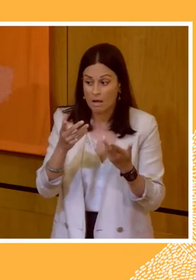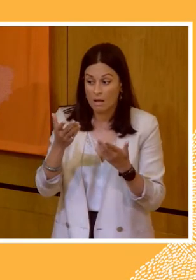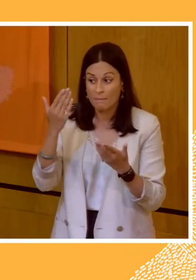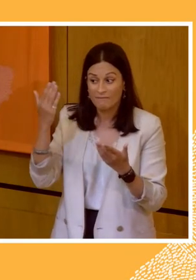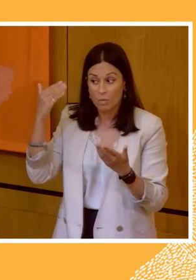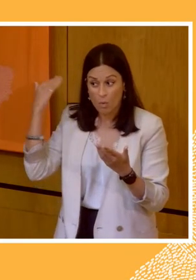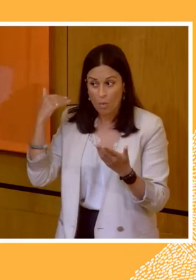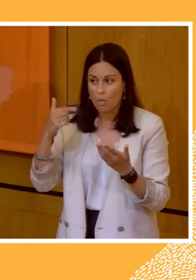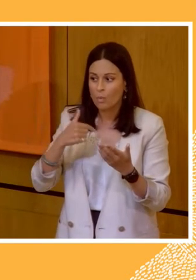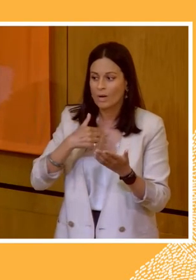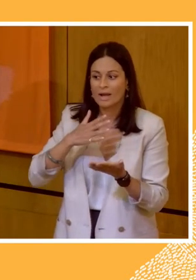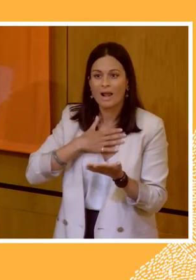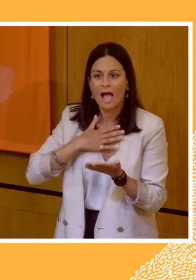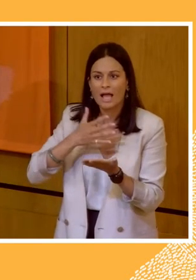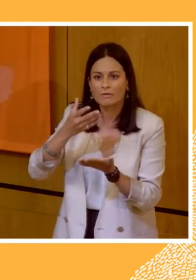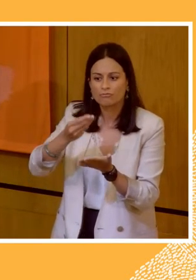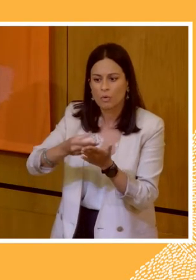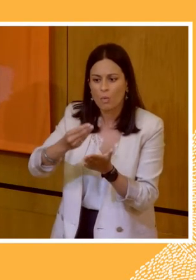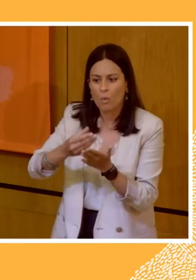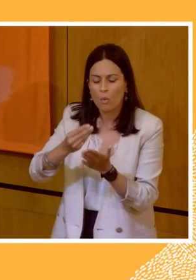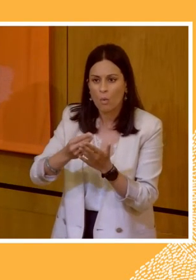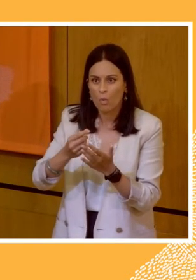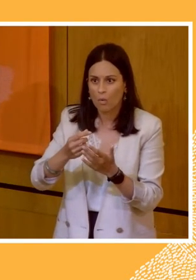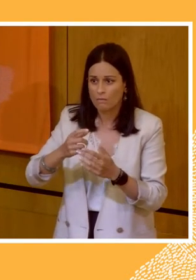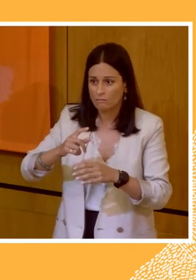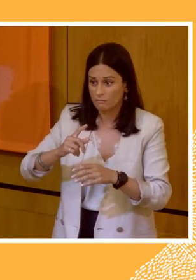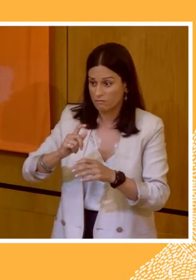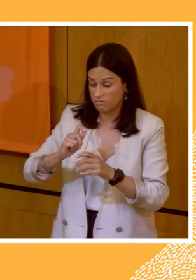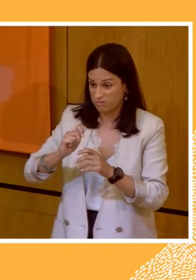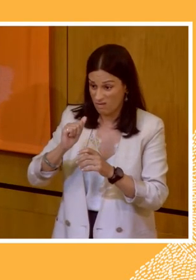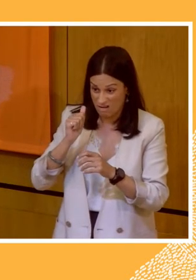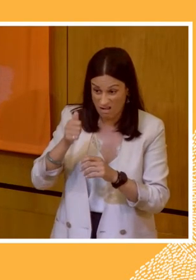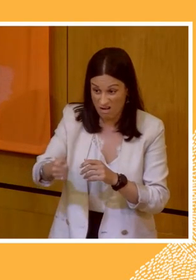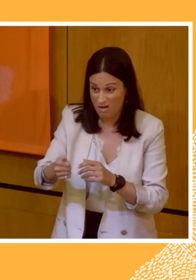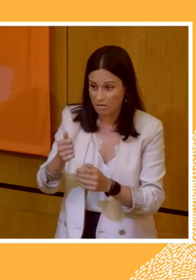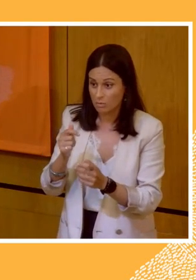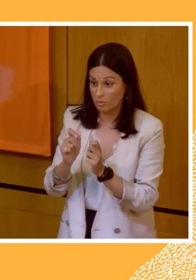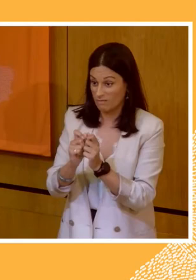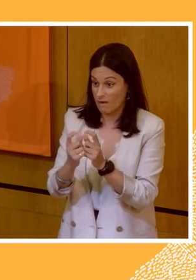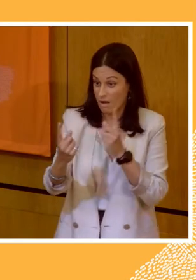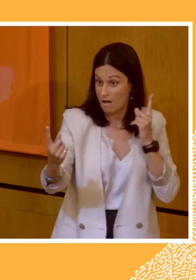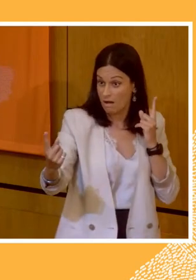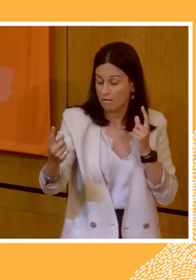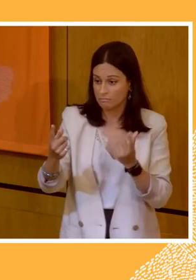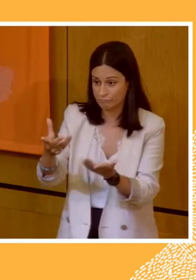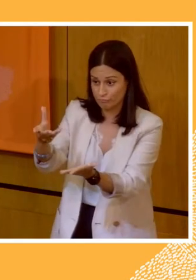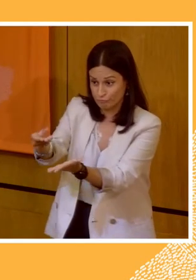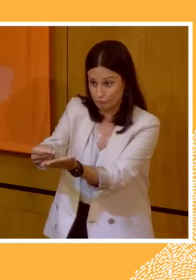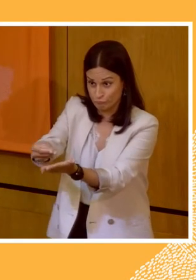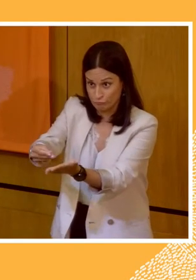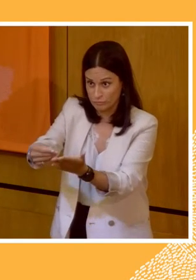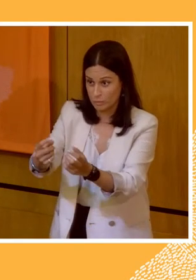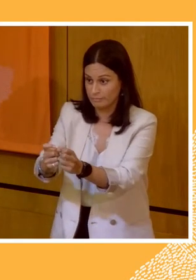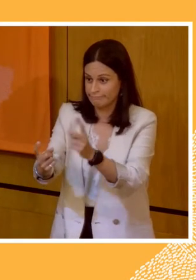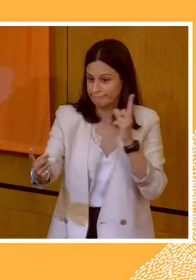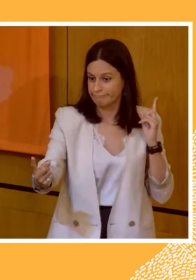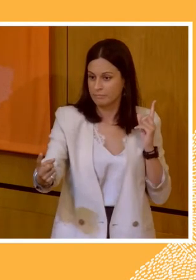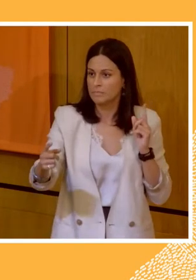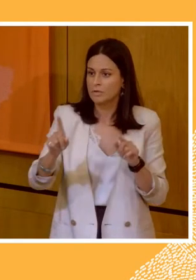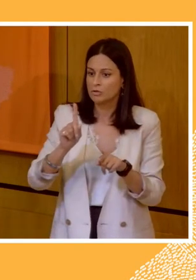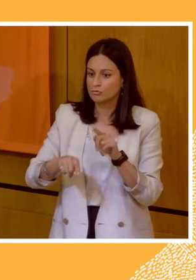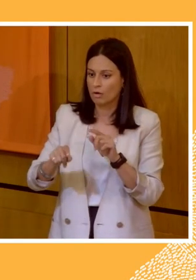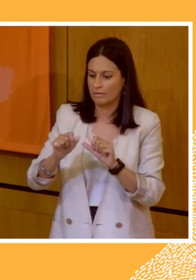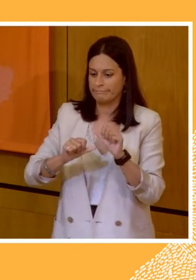But like I said before, like, we like to record for very long times and very far away. The reason we get far away is because... we're trying to